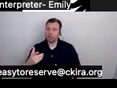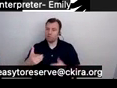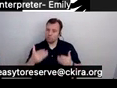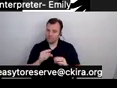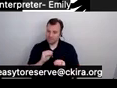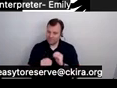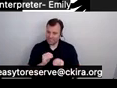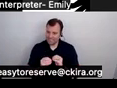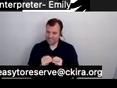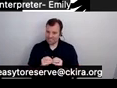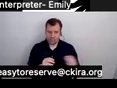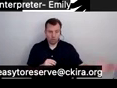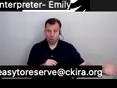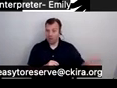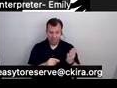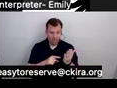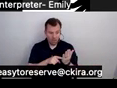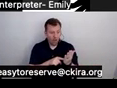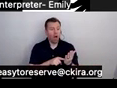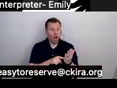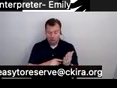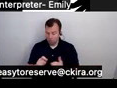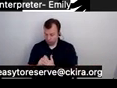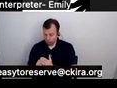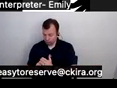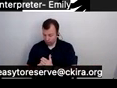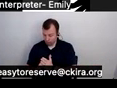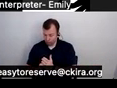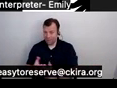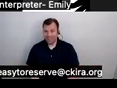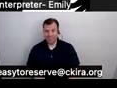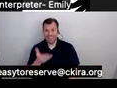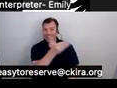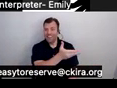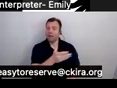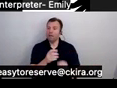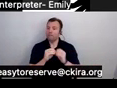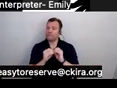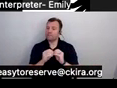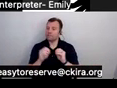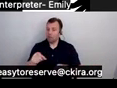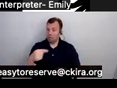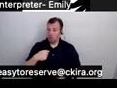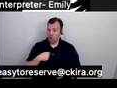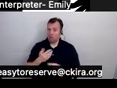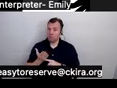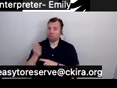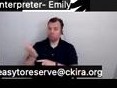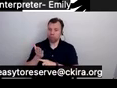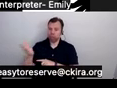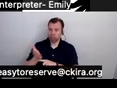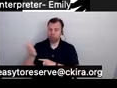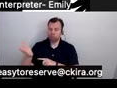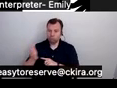fix, maybe you can turn that grant around. I've submitted a lot of grants in my time as a faculty member, and I've had 2